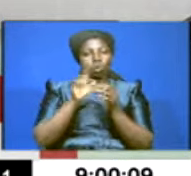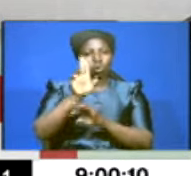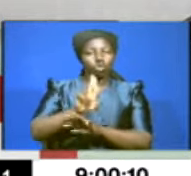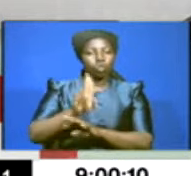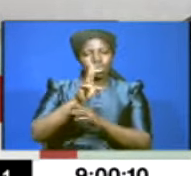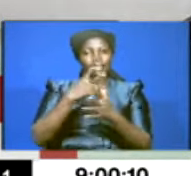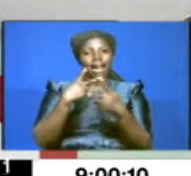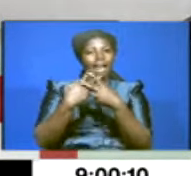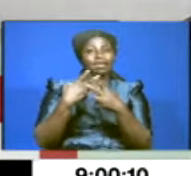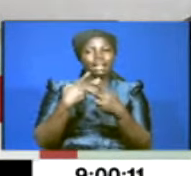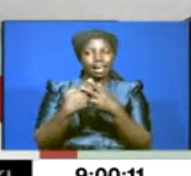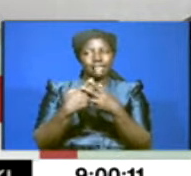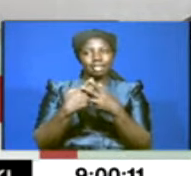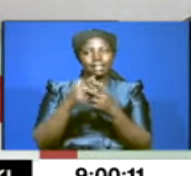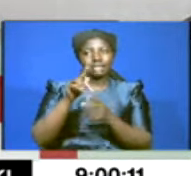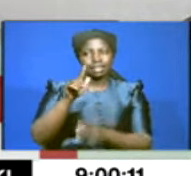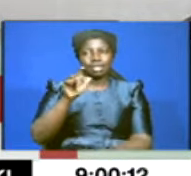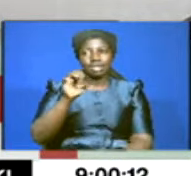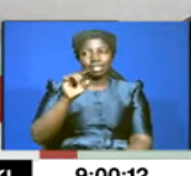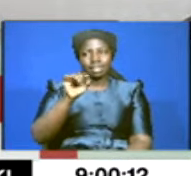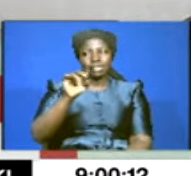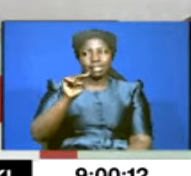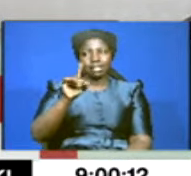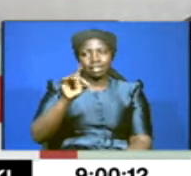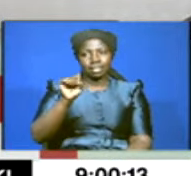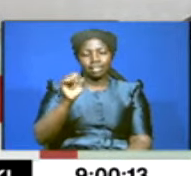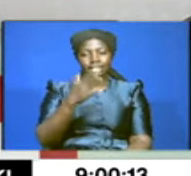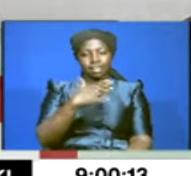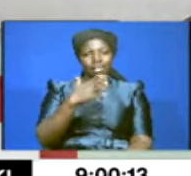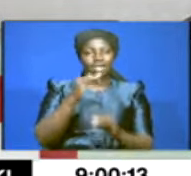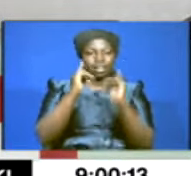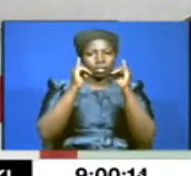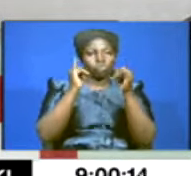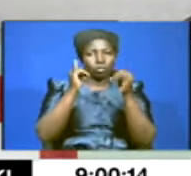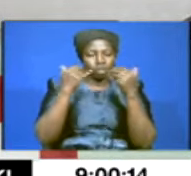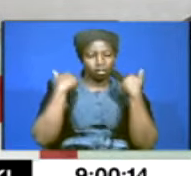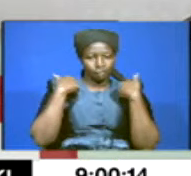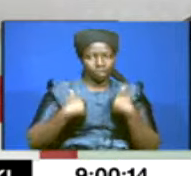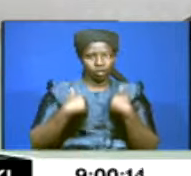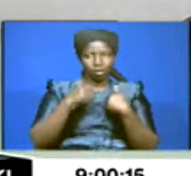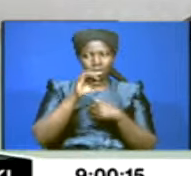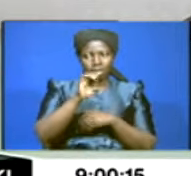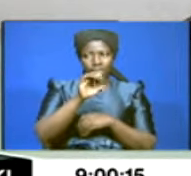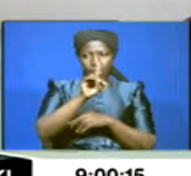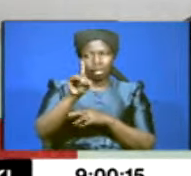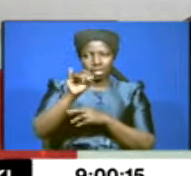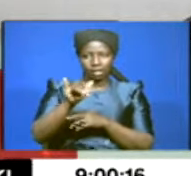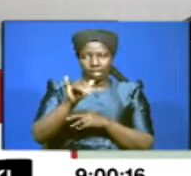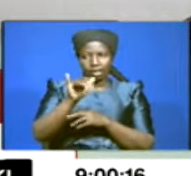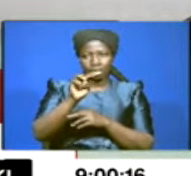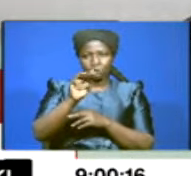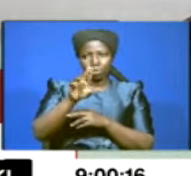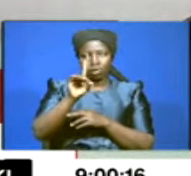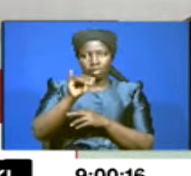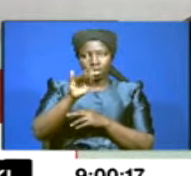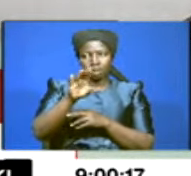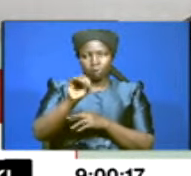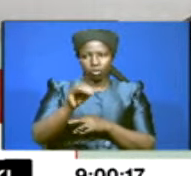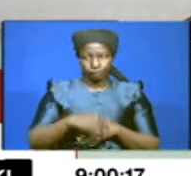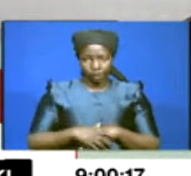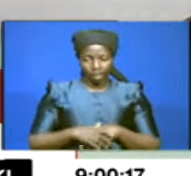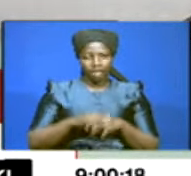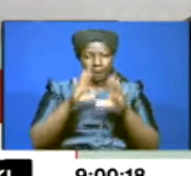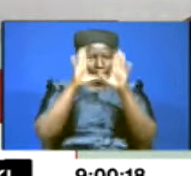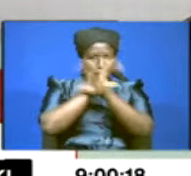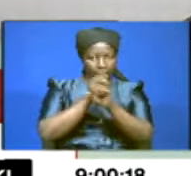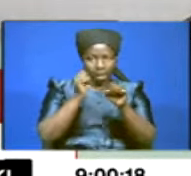hashtag Legends Edition. My Twitter handle is Ed Mudibo. President William Ruto says the amendment of